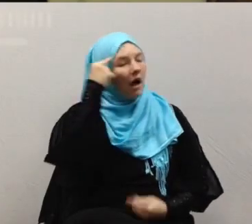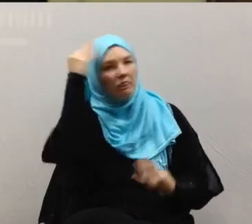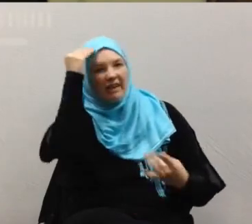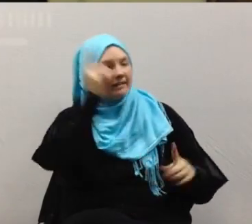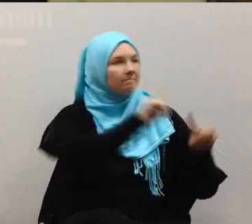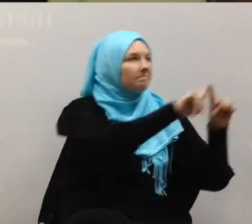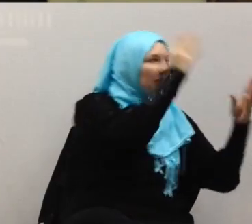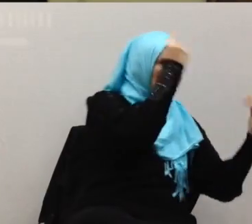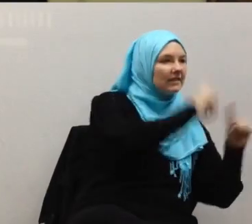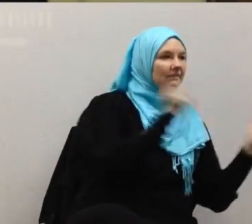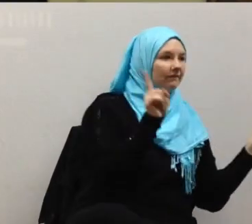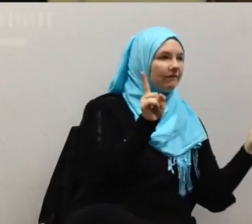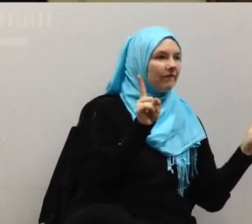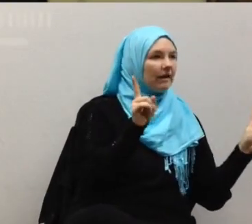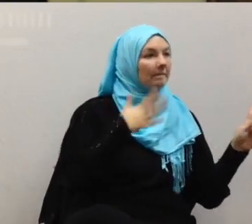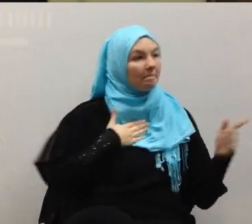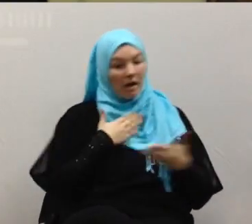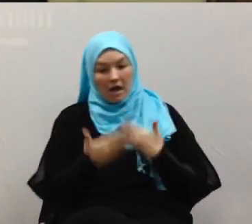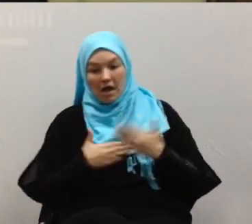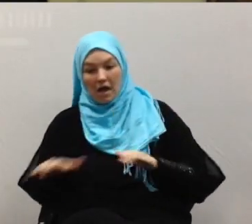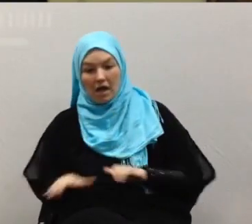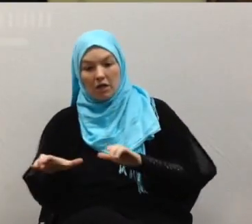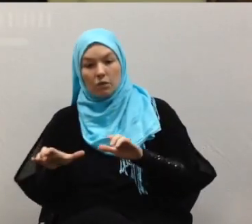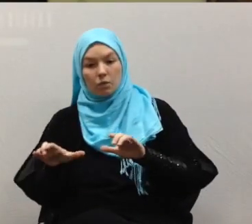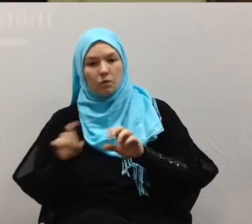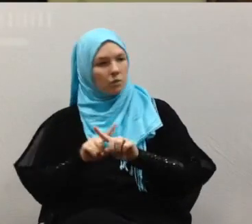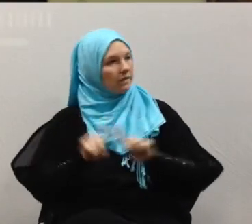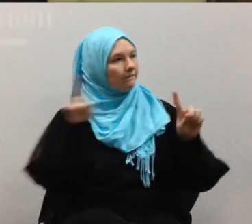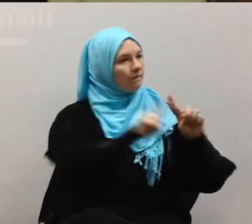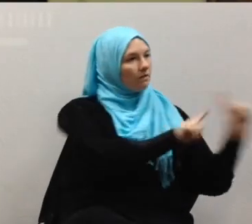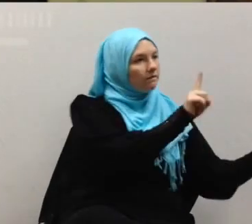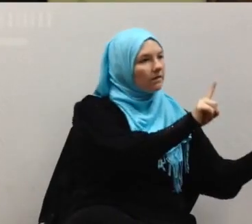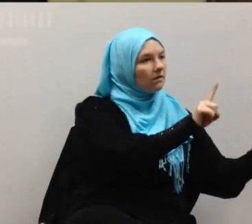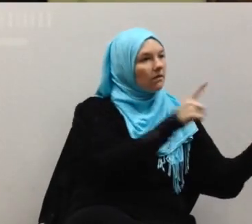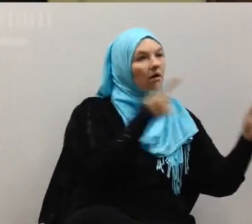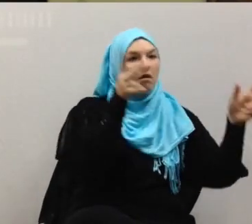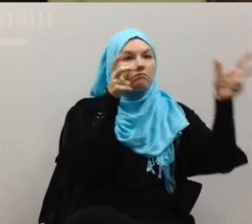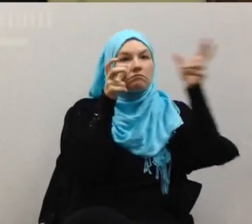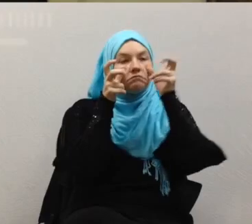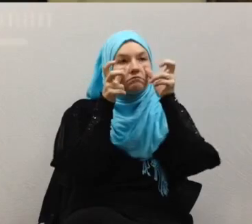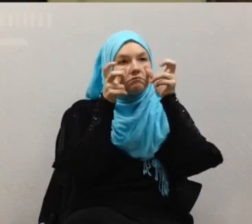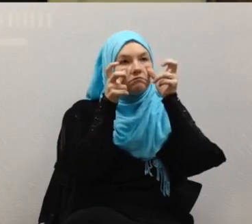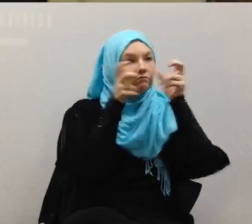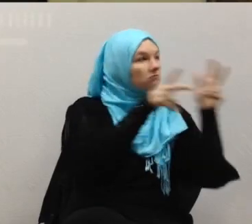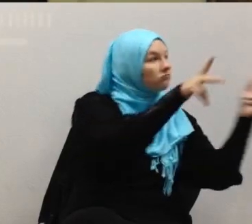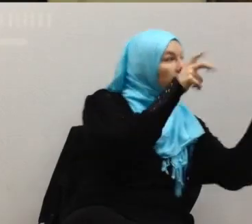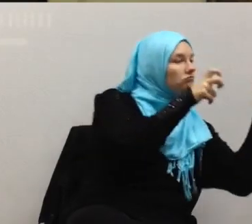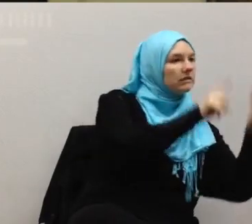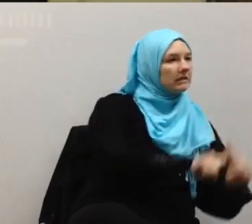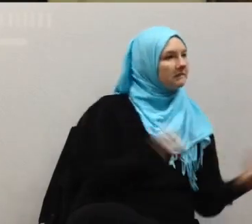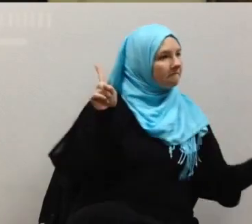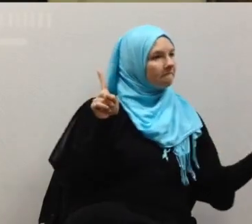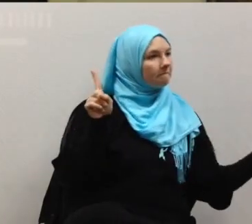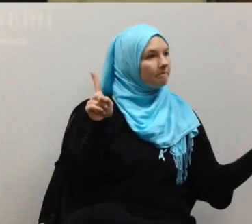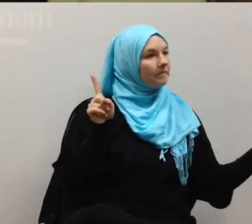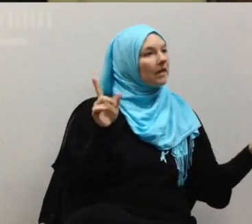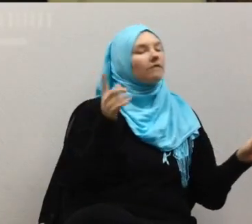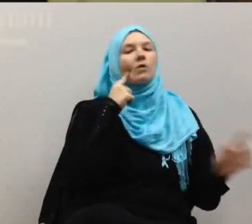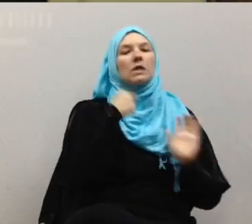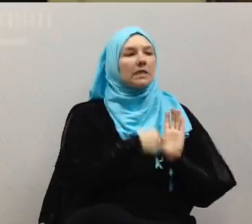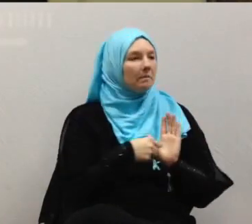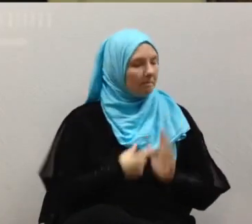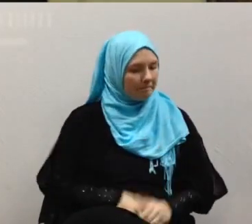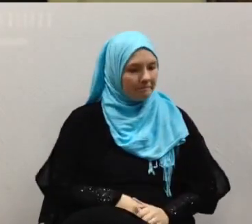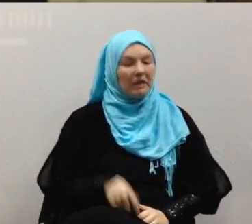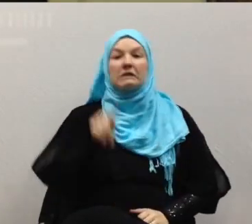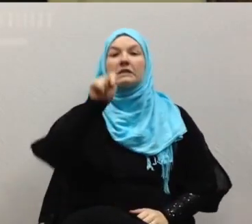It is like all of us may have TV, but we don't all watch the same channel. We don't all like one and the